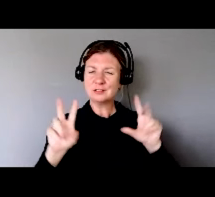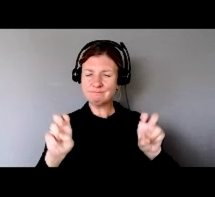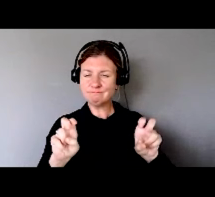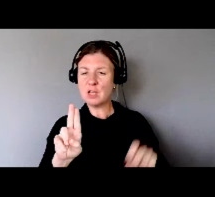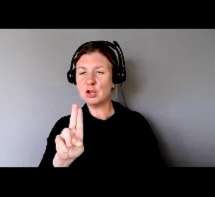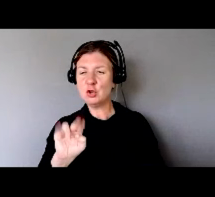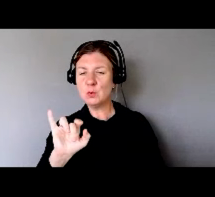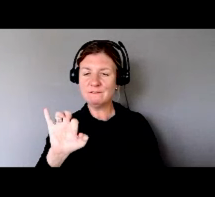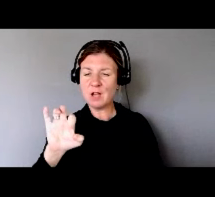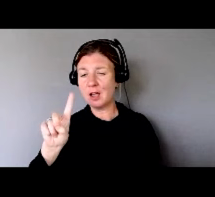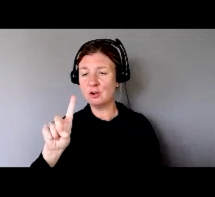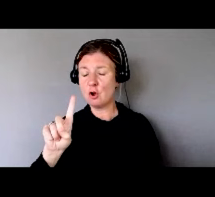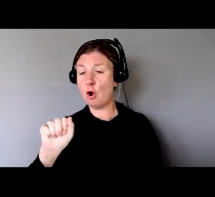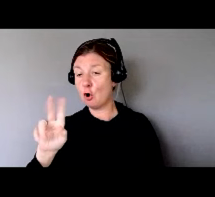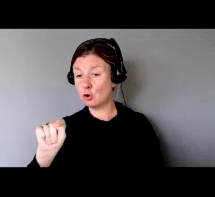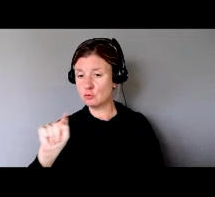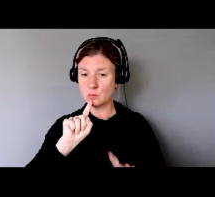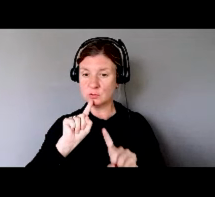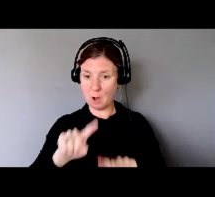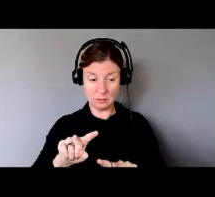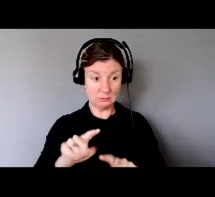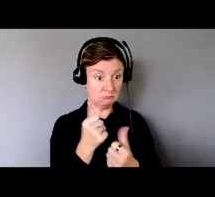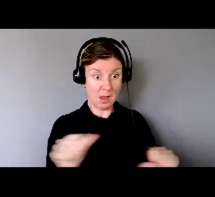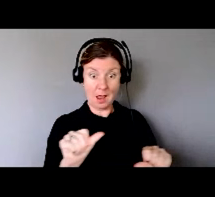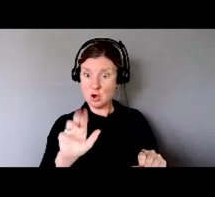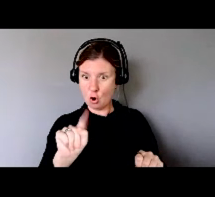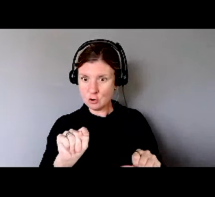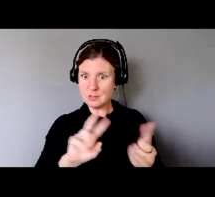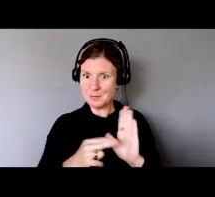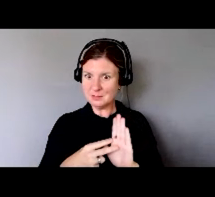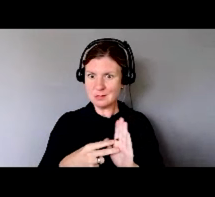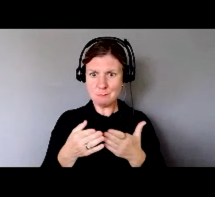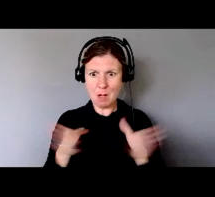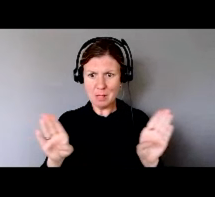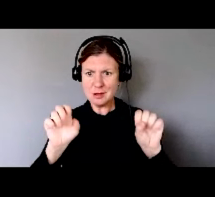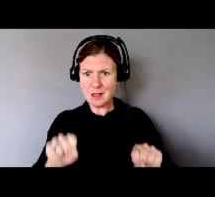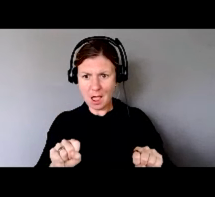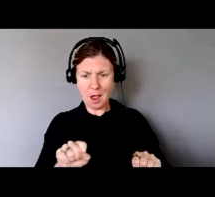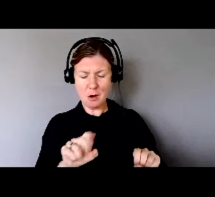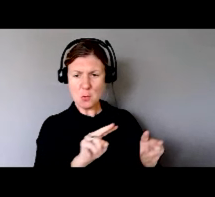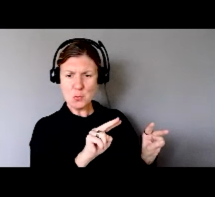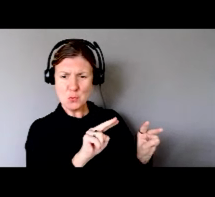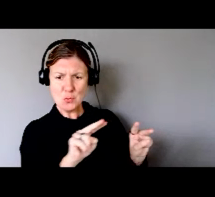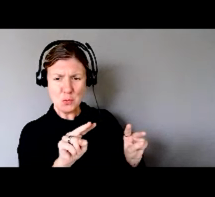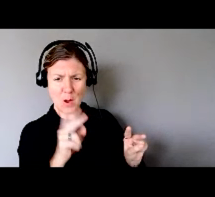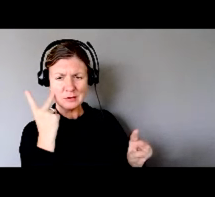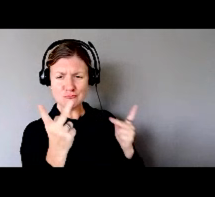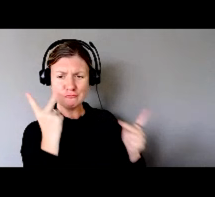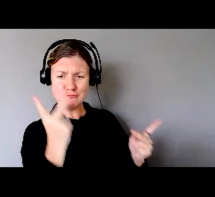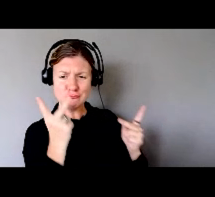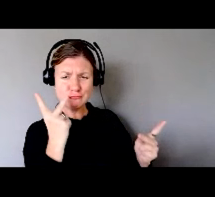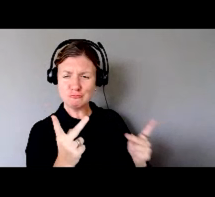art installation in each of these spots would engage the public as they pass along on Walden Drive, the multi-use trail,